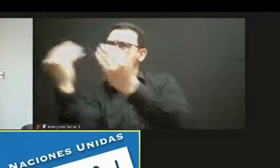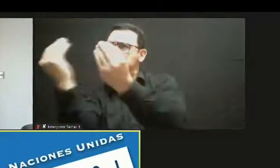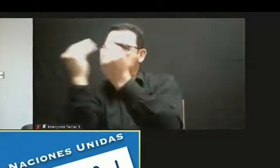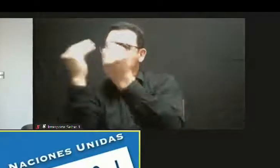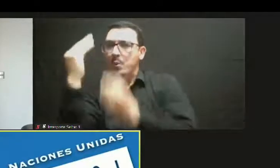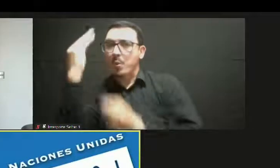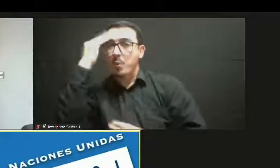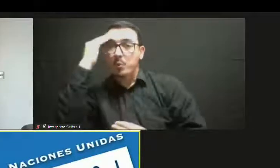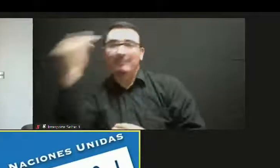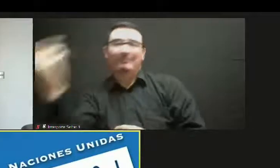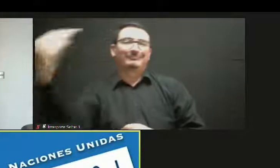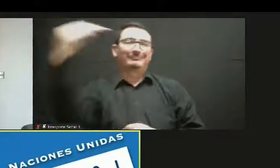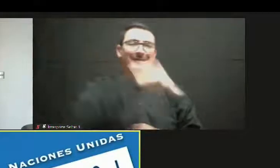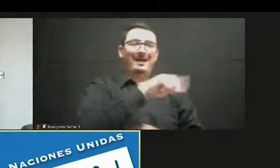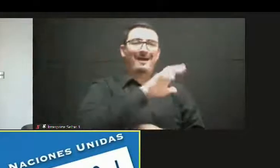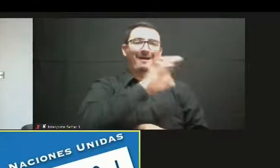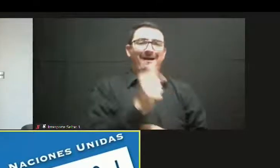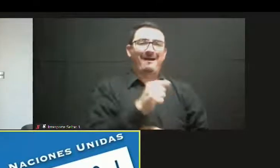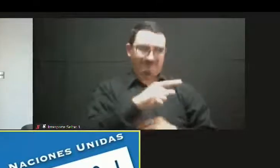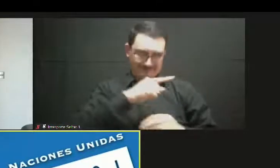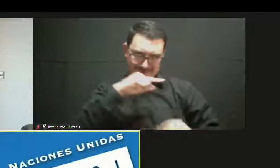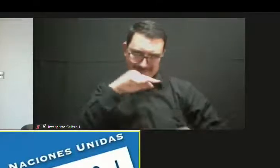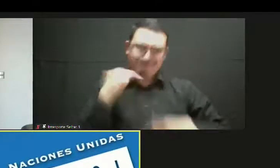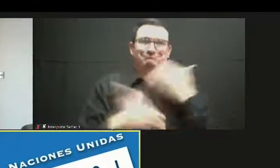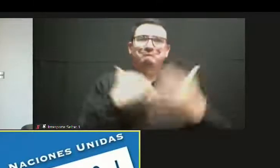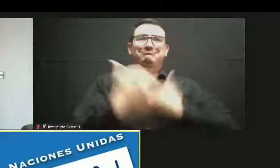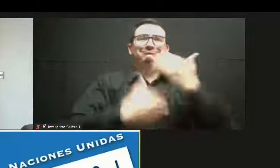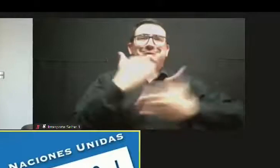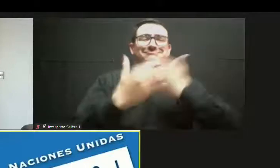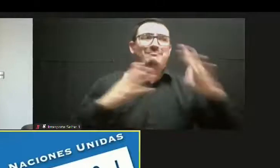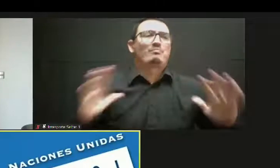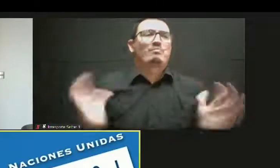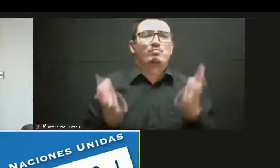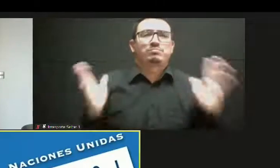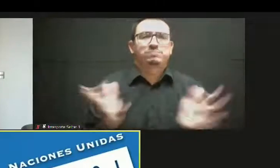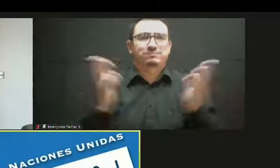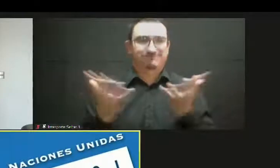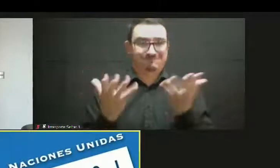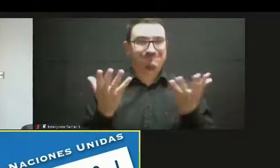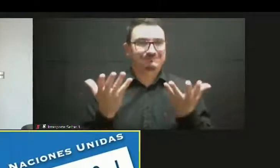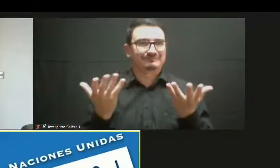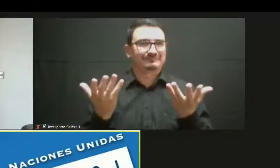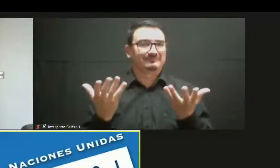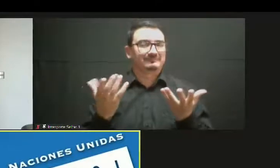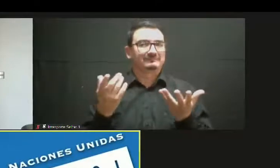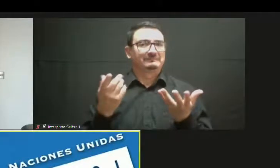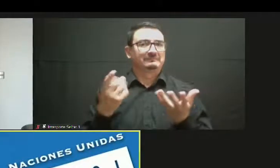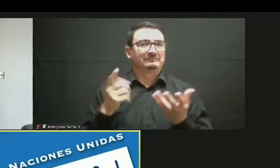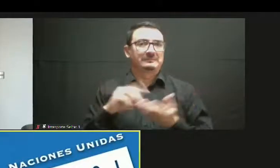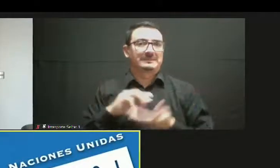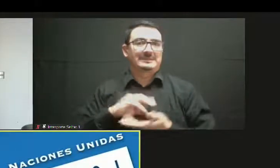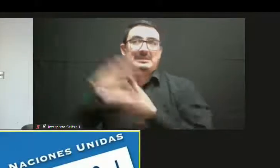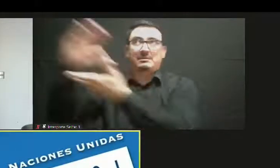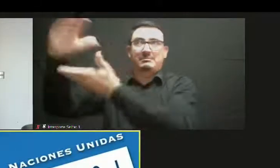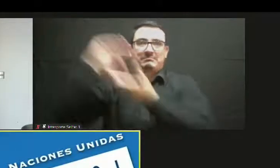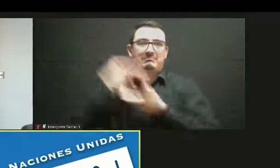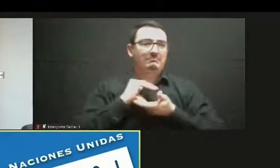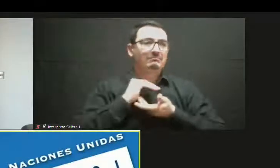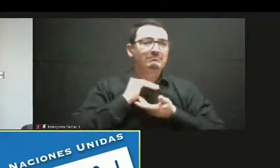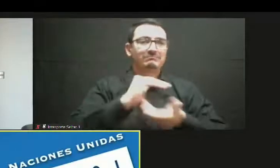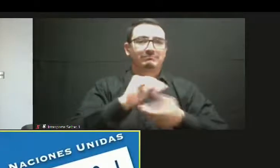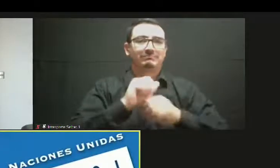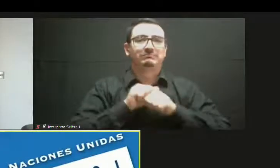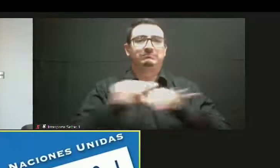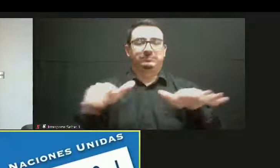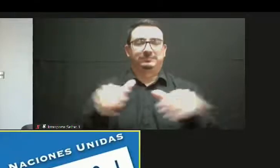African countries to make sure that their growth really gets to the full potential. And